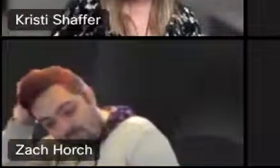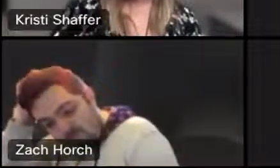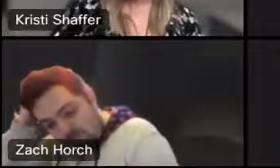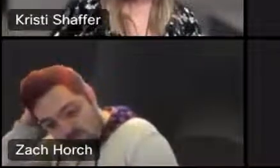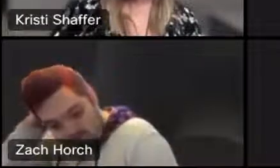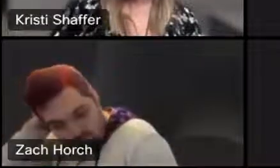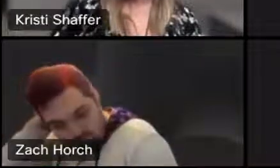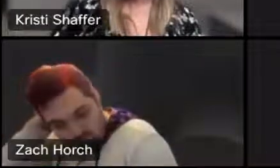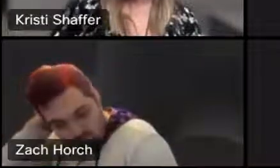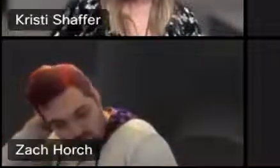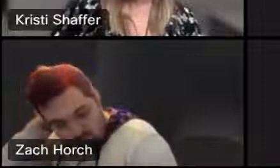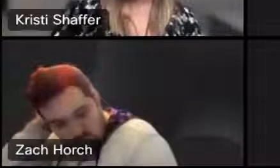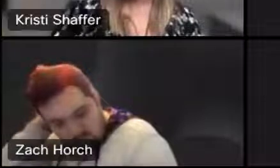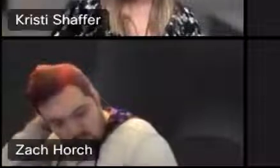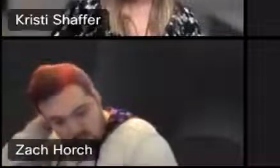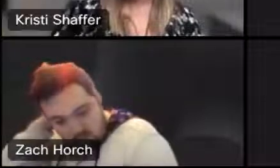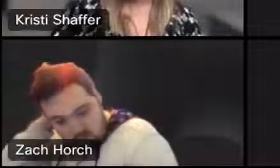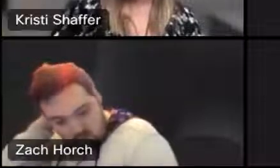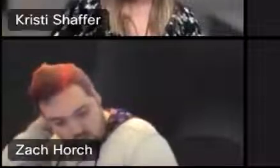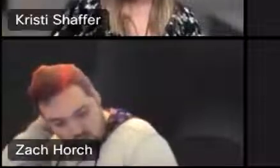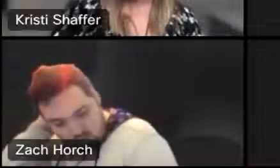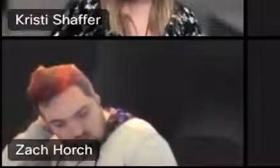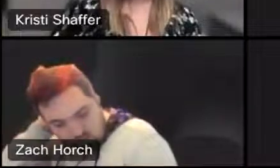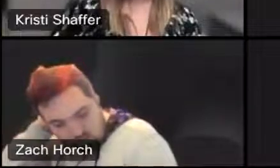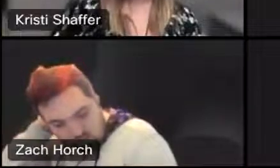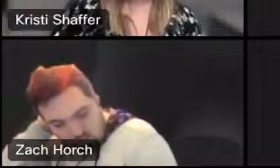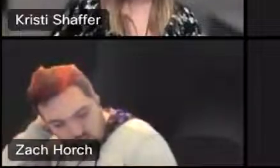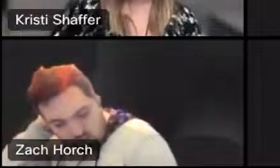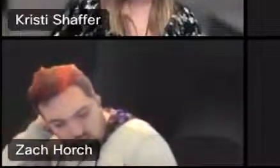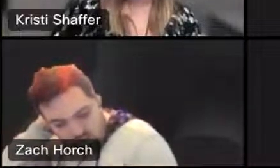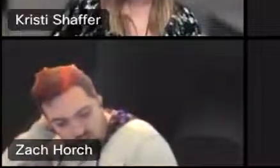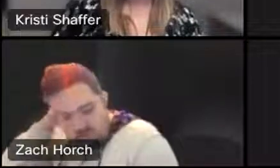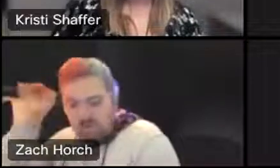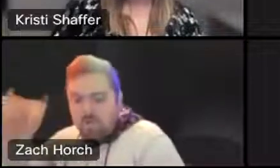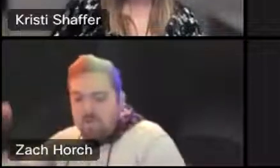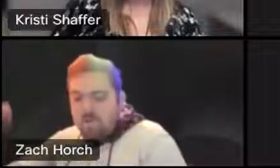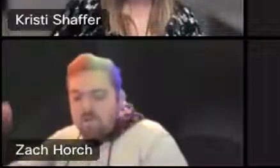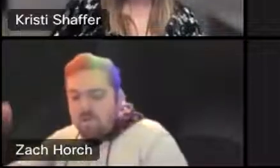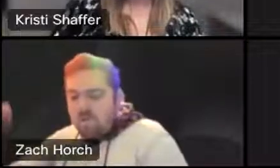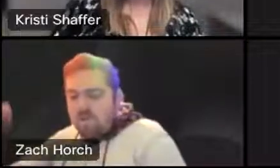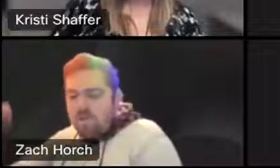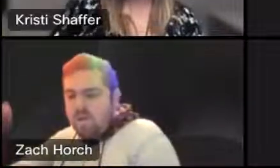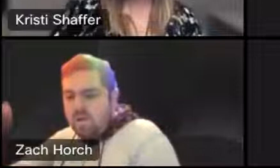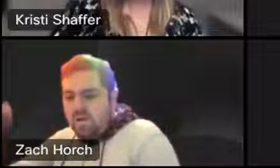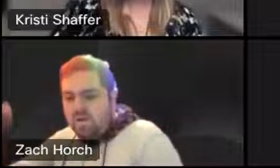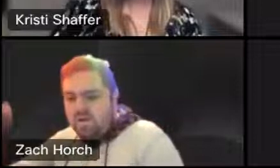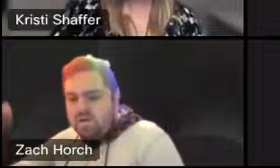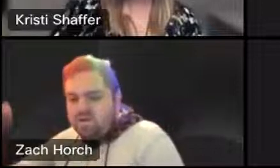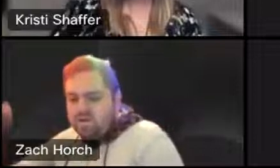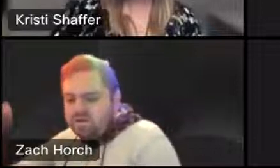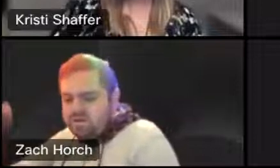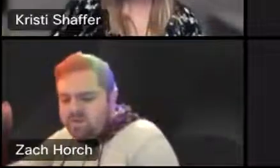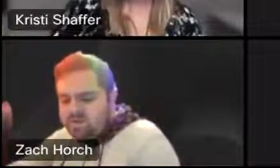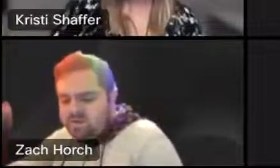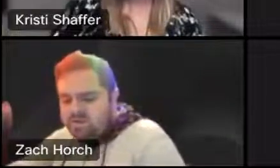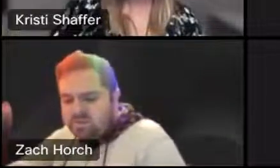future to get a bigger turnout. So hopefully next time it'll be a bit more successful for hiring purposes. So yeah,